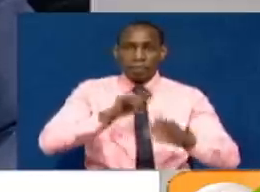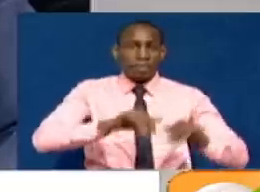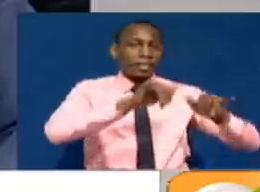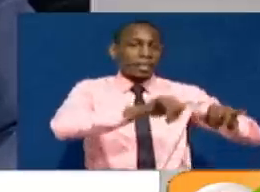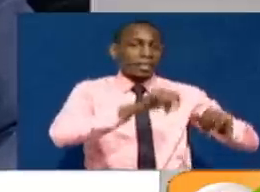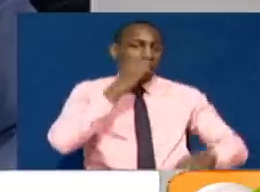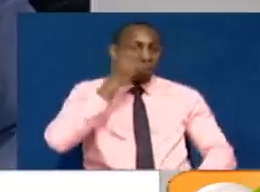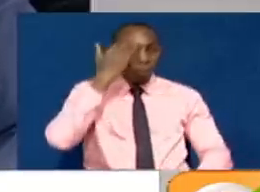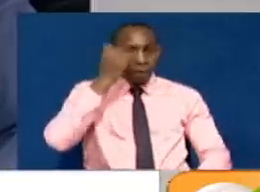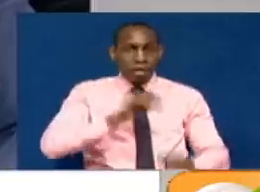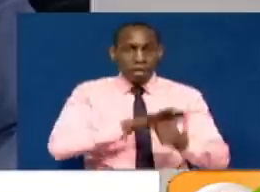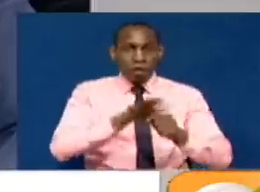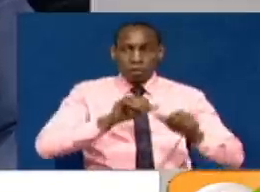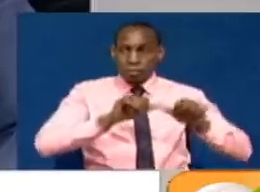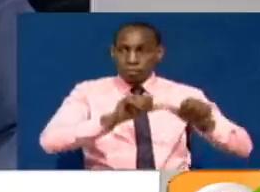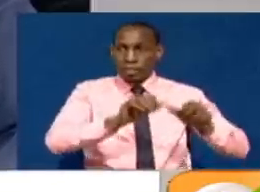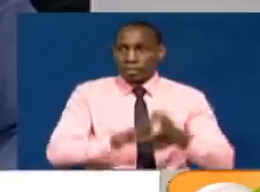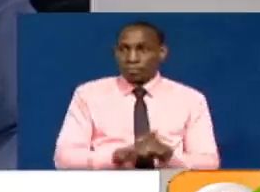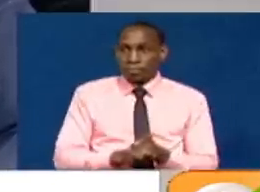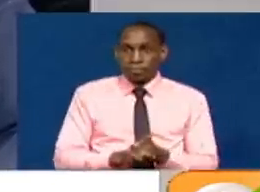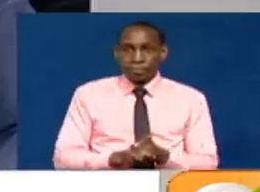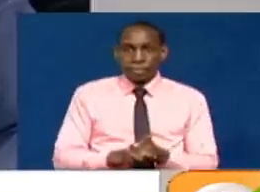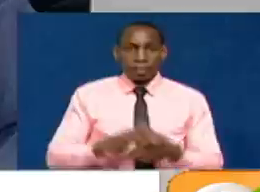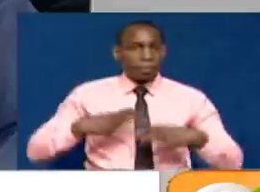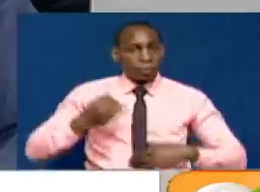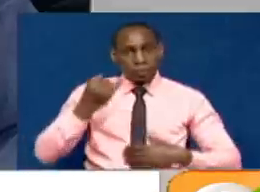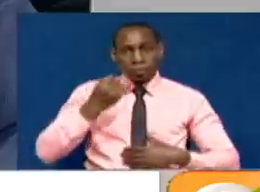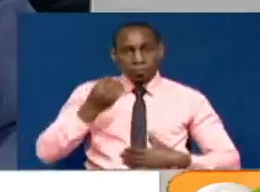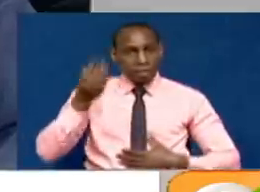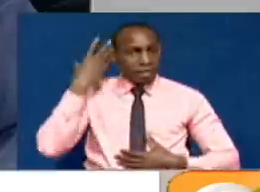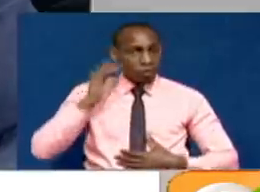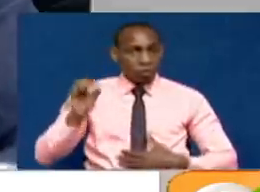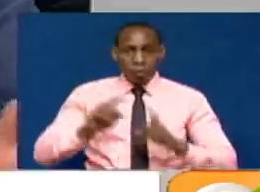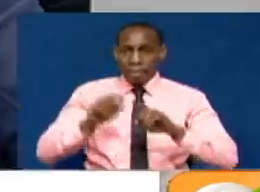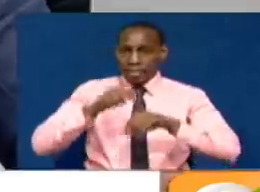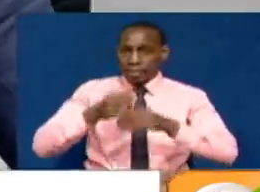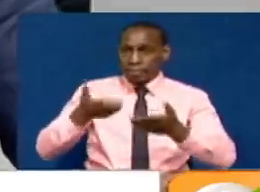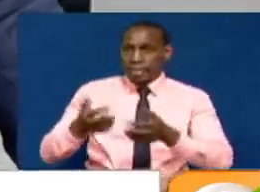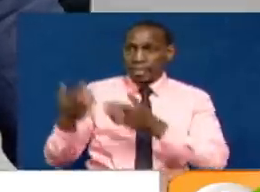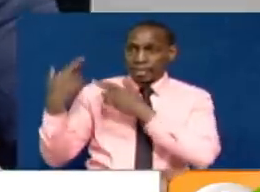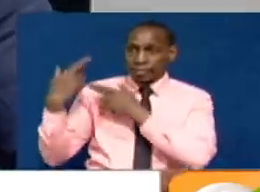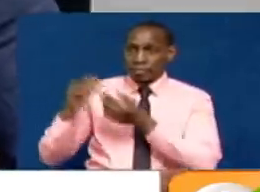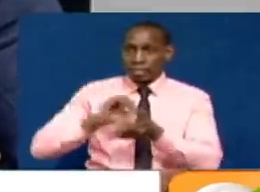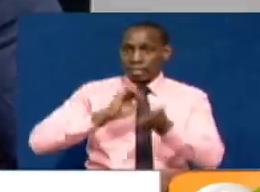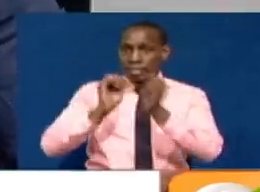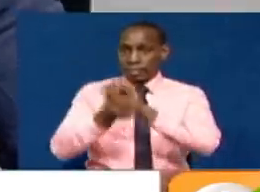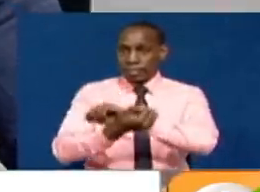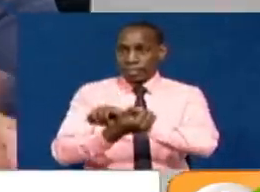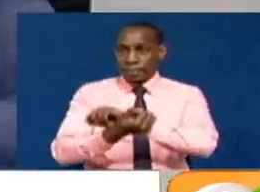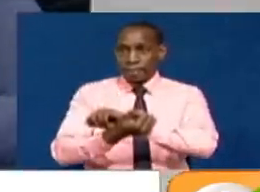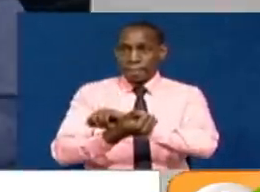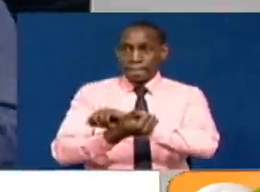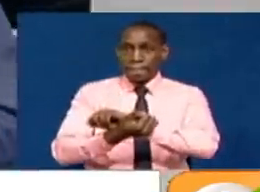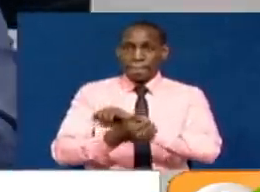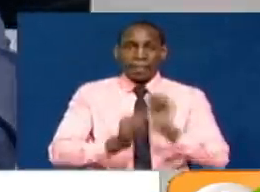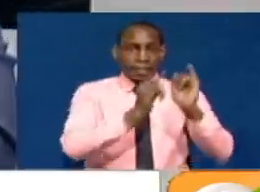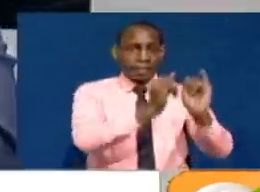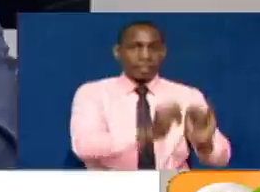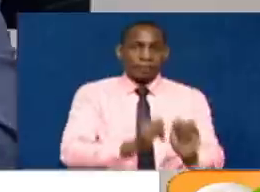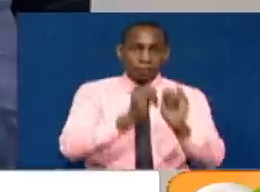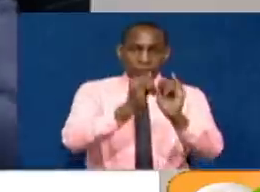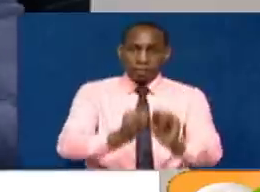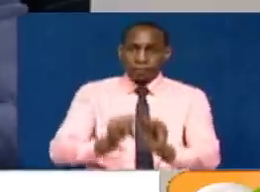at home because there's COVID-19. It was not making sense at all. But now the responsibility shifts to